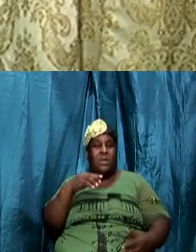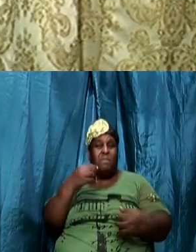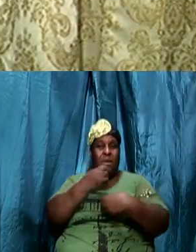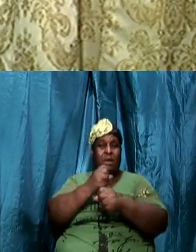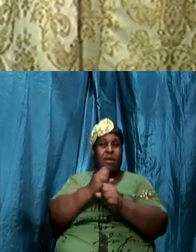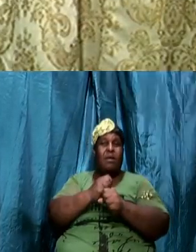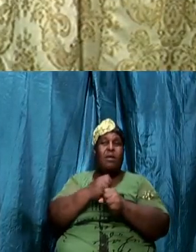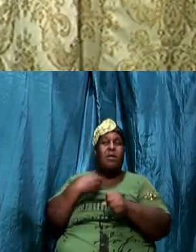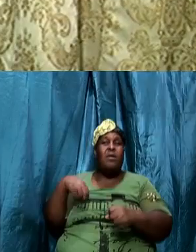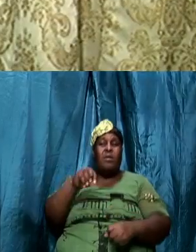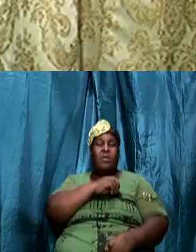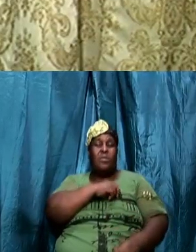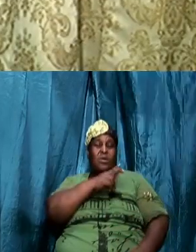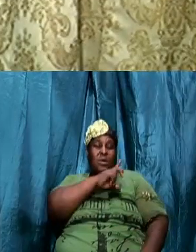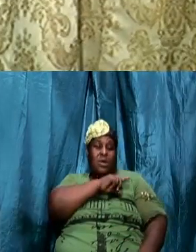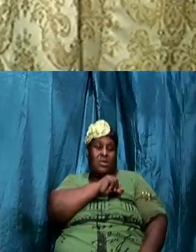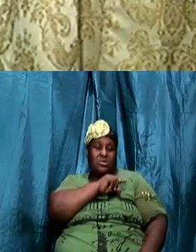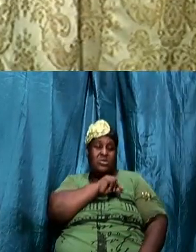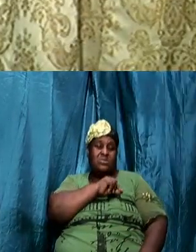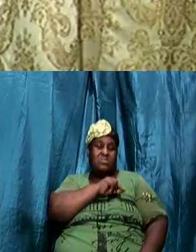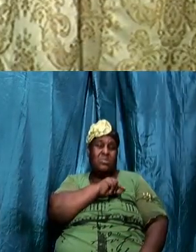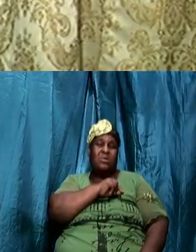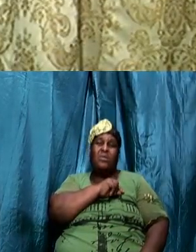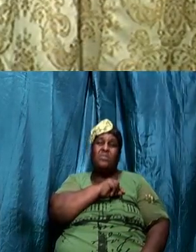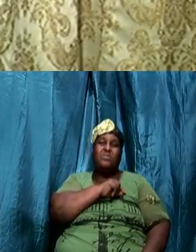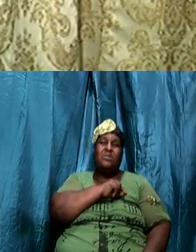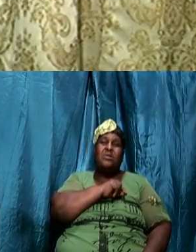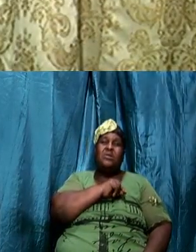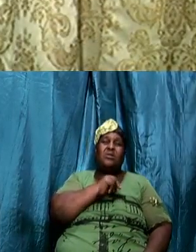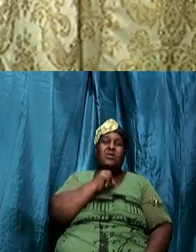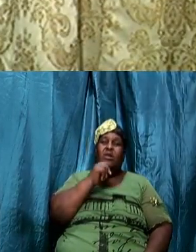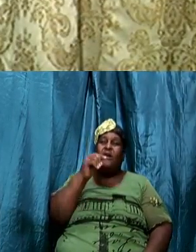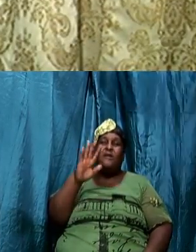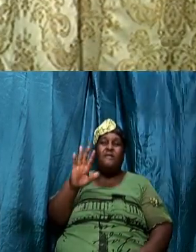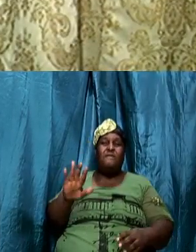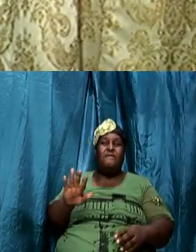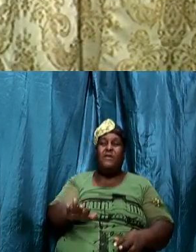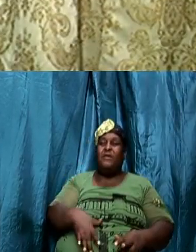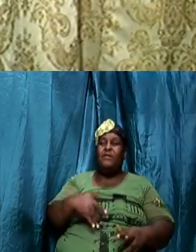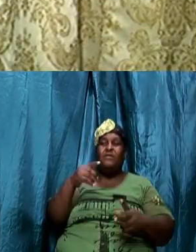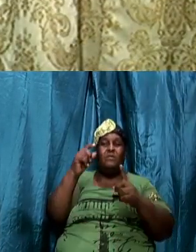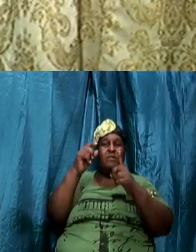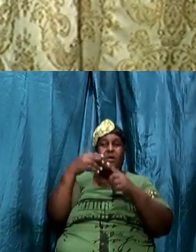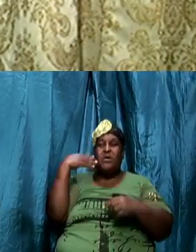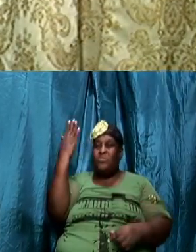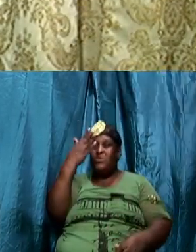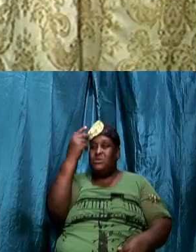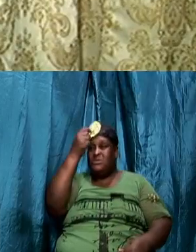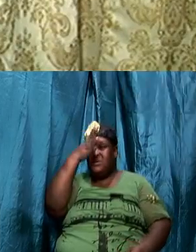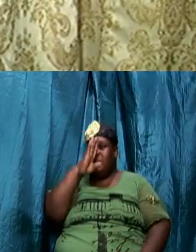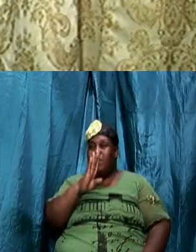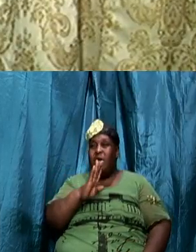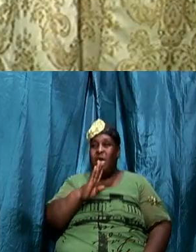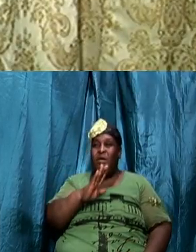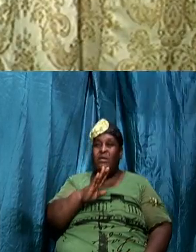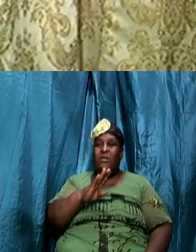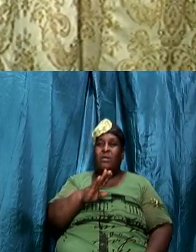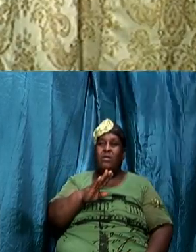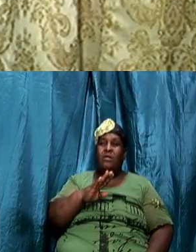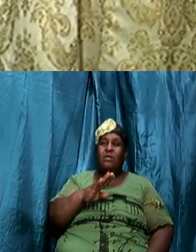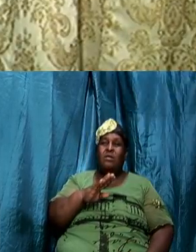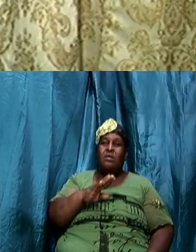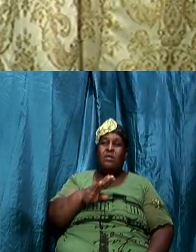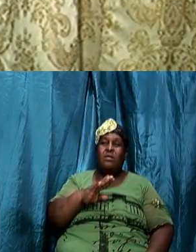cold and callous. And we are no longer even impressed that we are on the